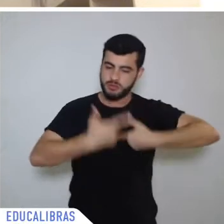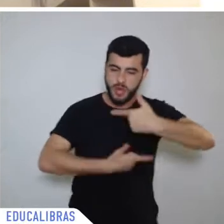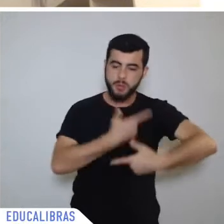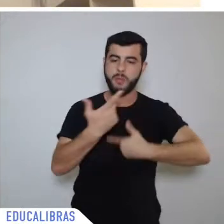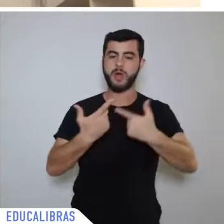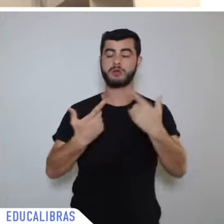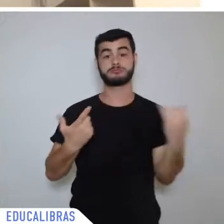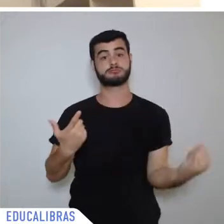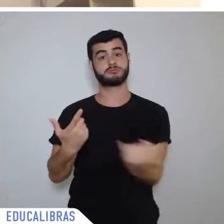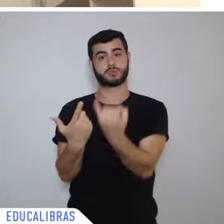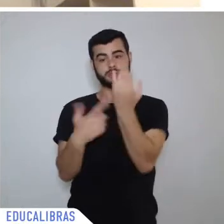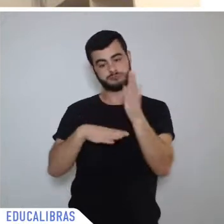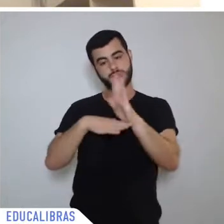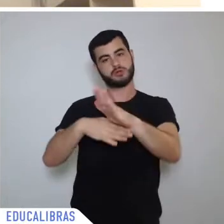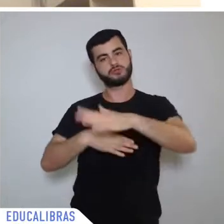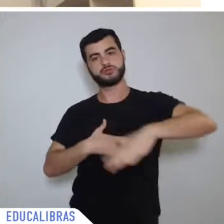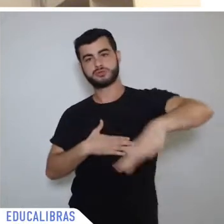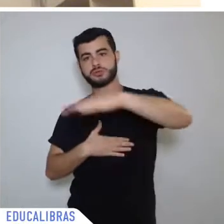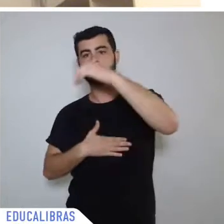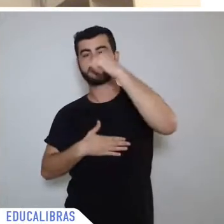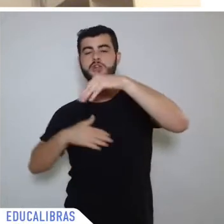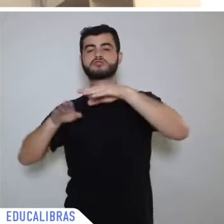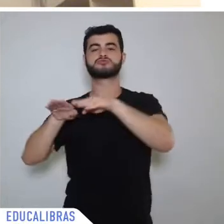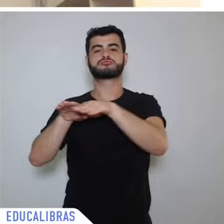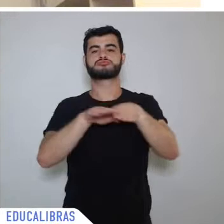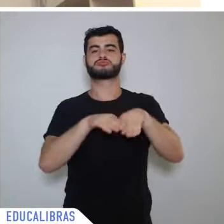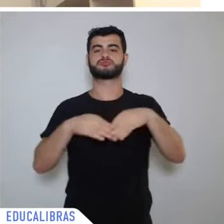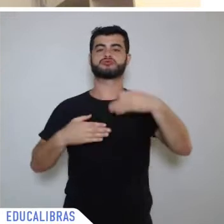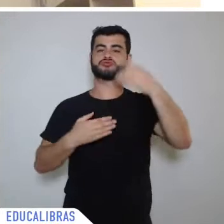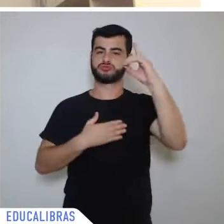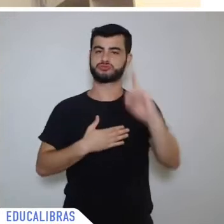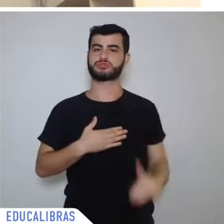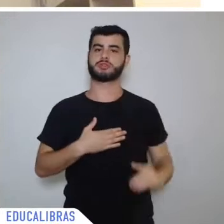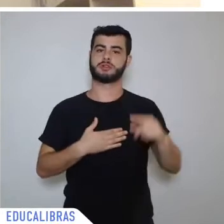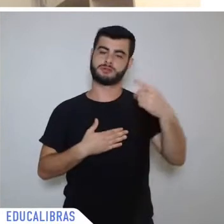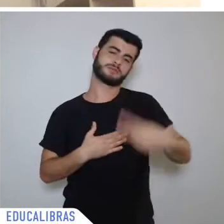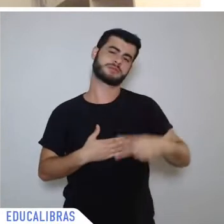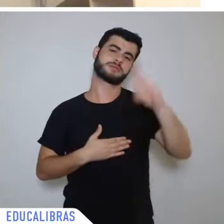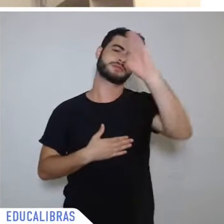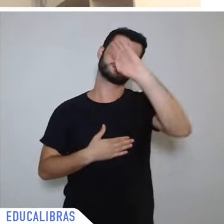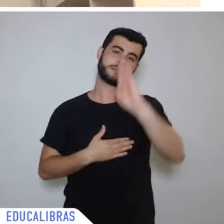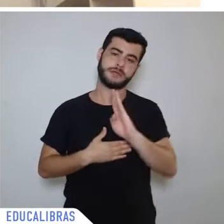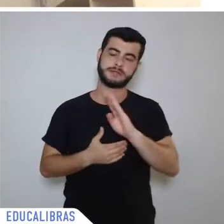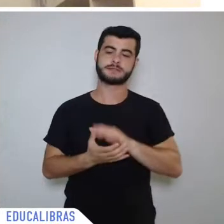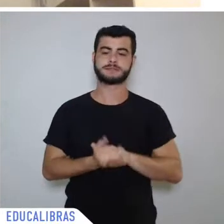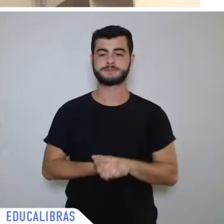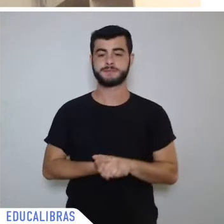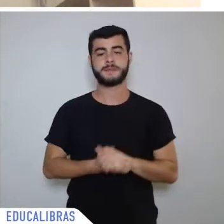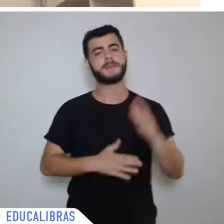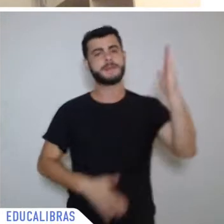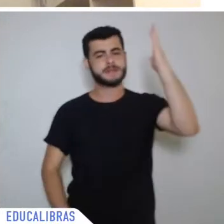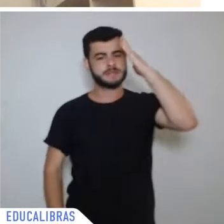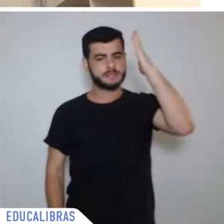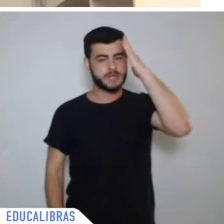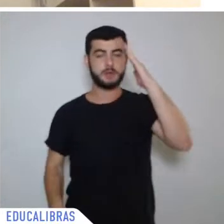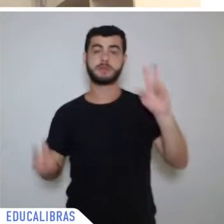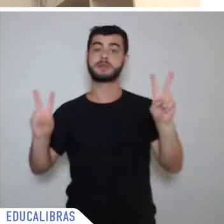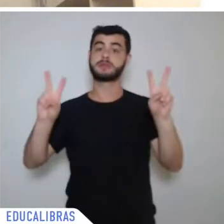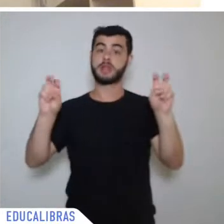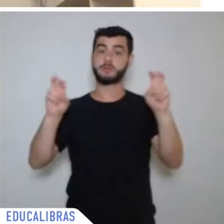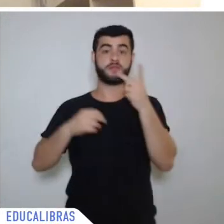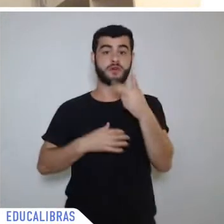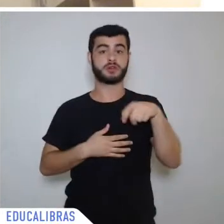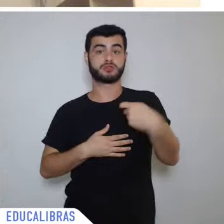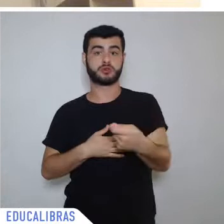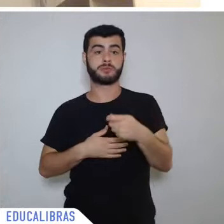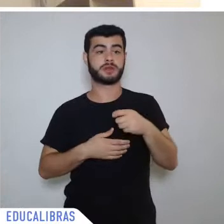people who have such relevant work on gender equality. It's impossible to debate inequalities in Brazil